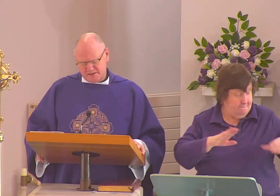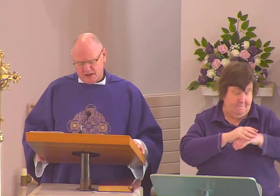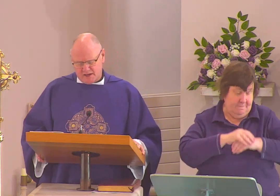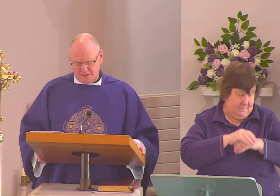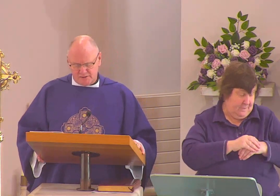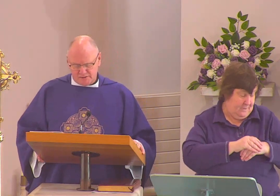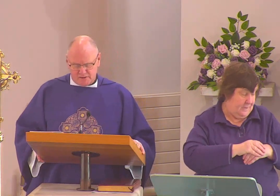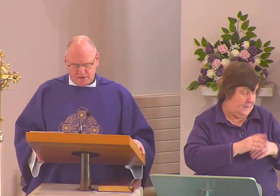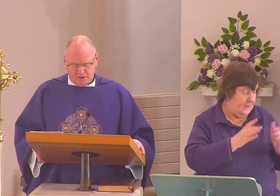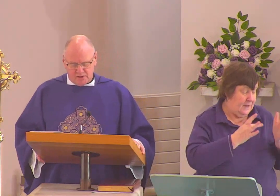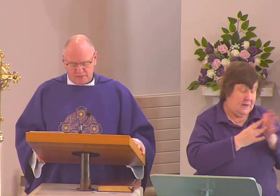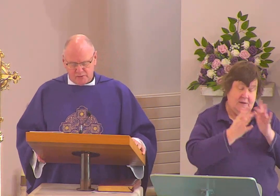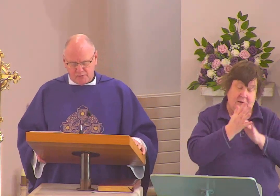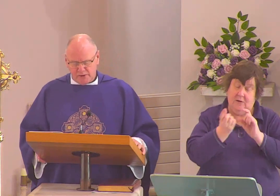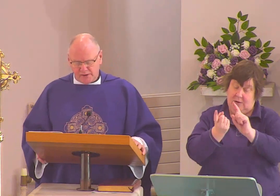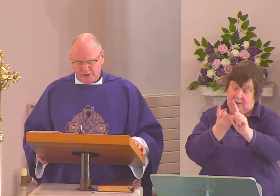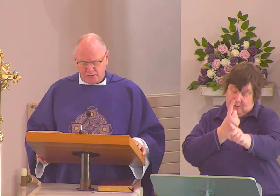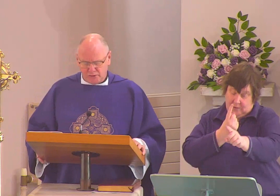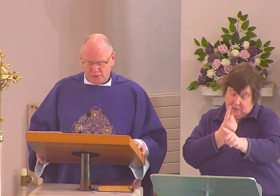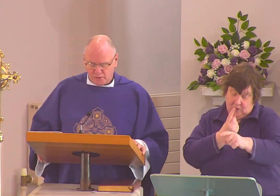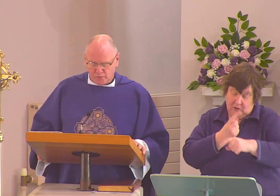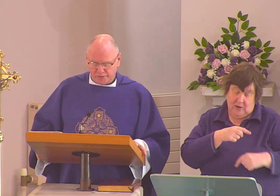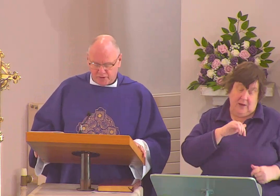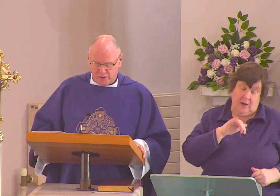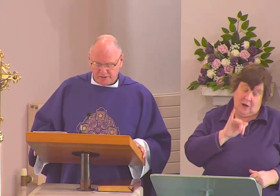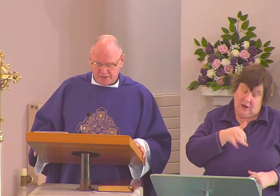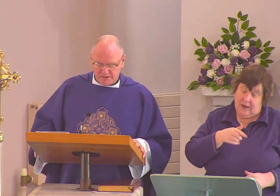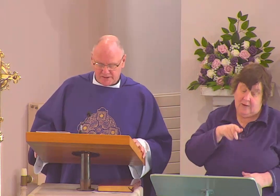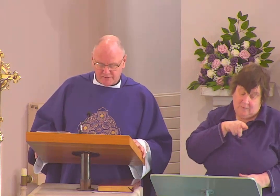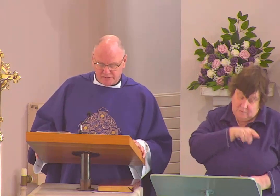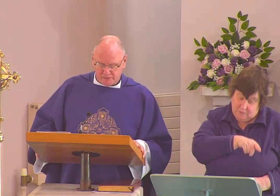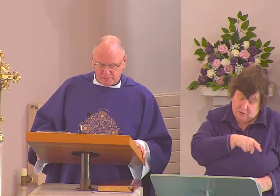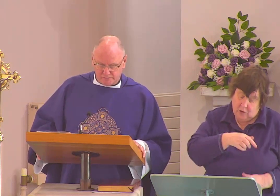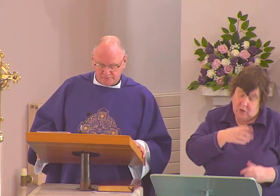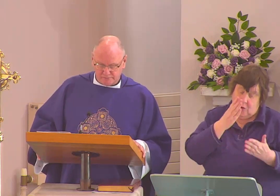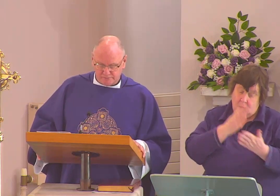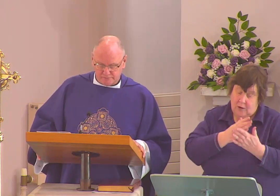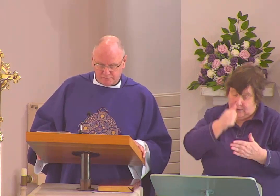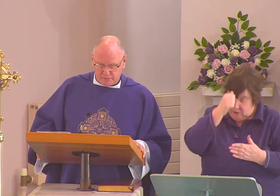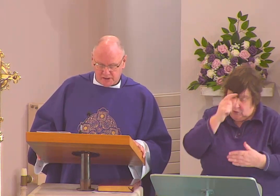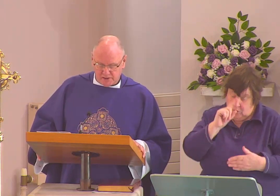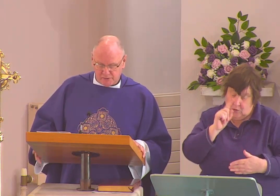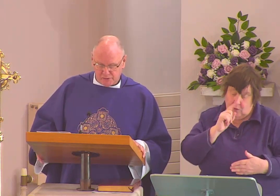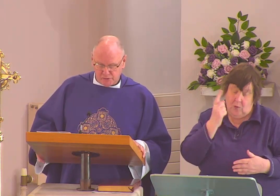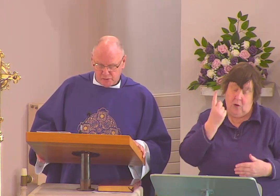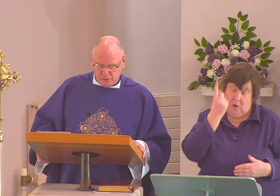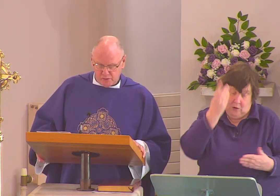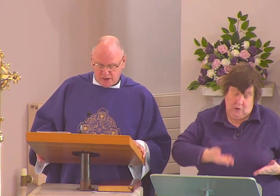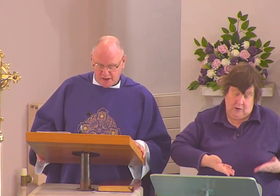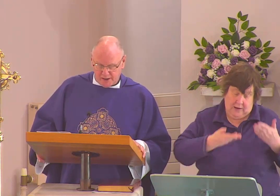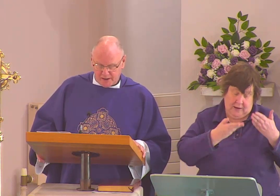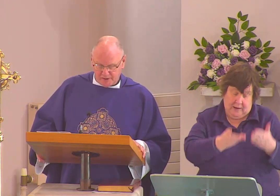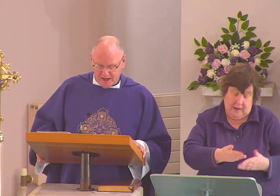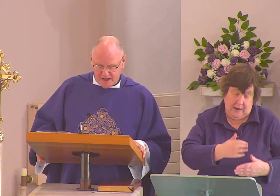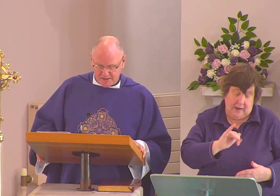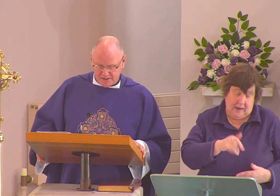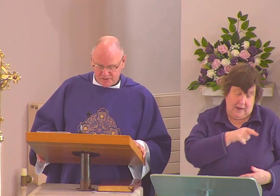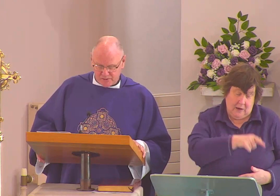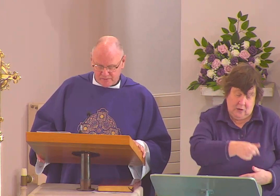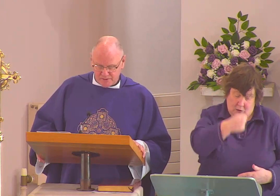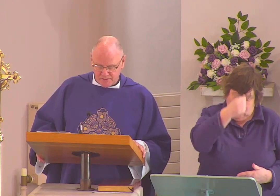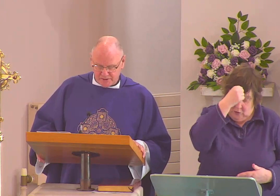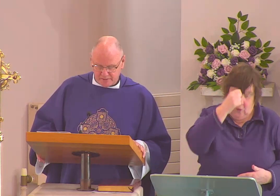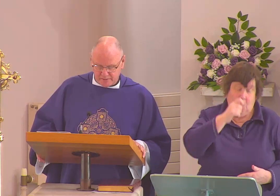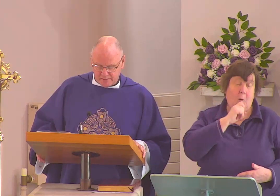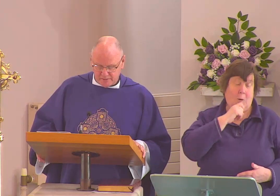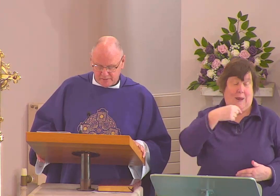Jesus answered, "If you really knew what God has given you, and if you knew who I am that ask you for